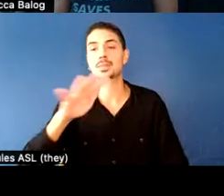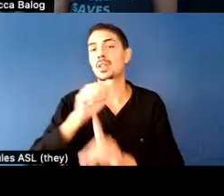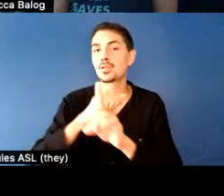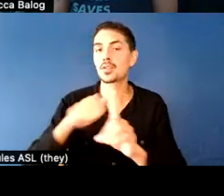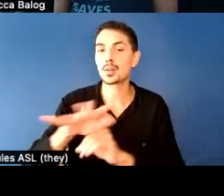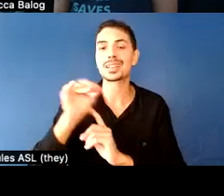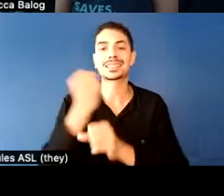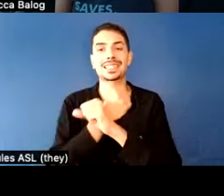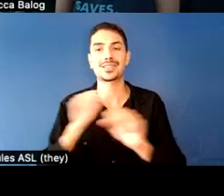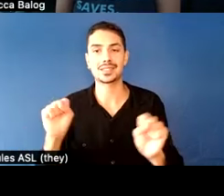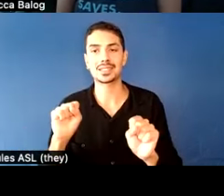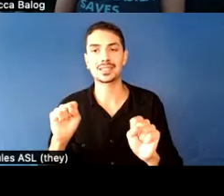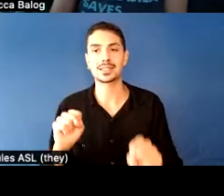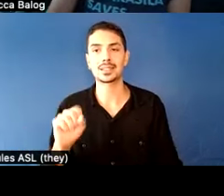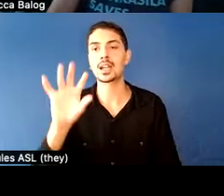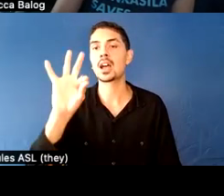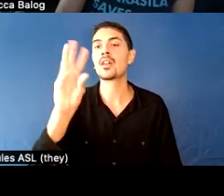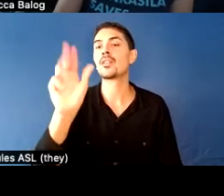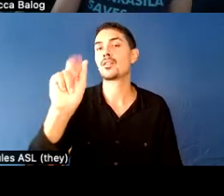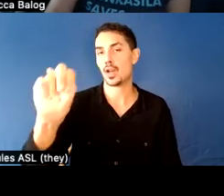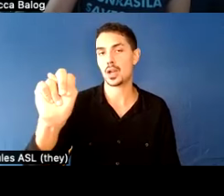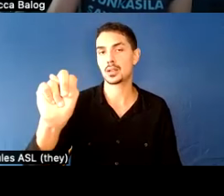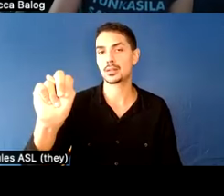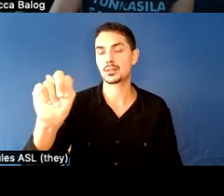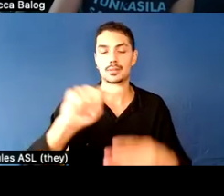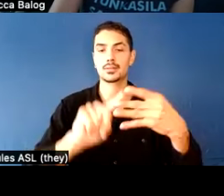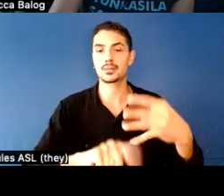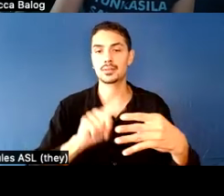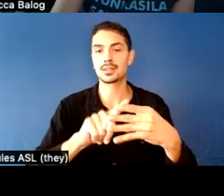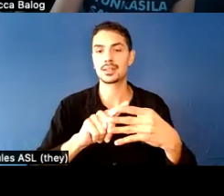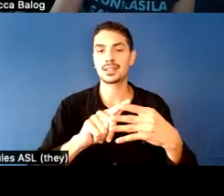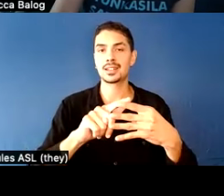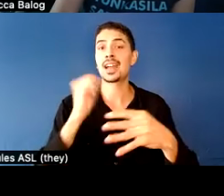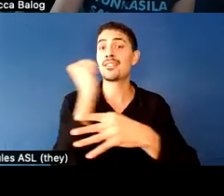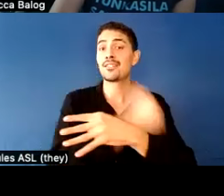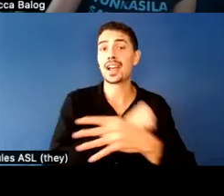safety. All of them are acceptable, and they're all common.